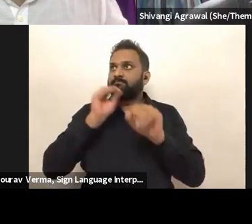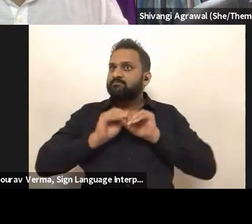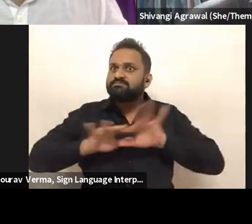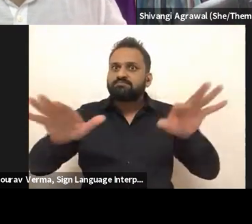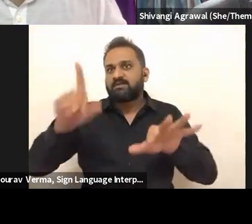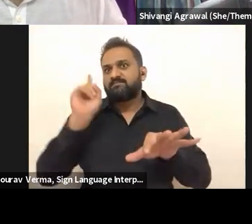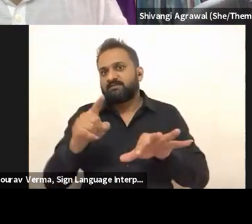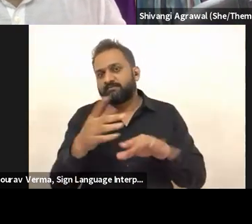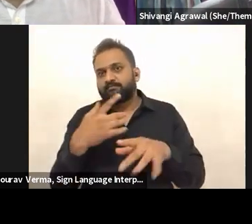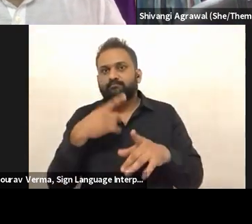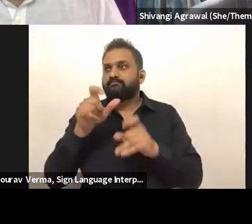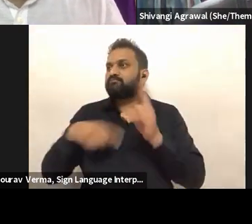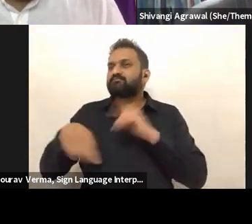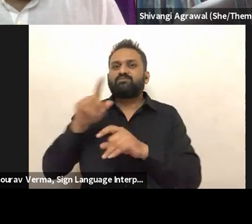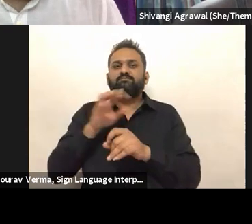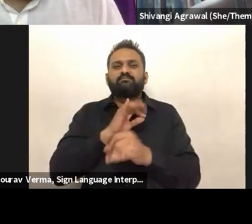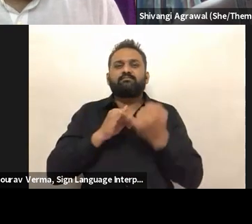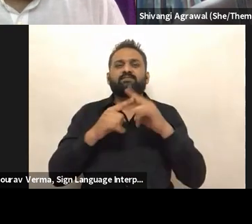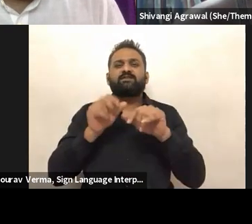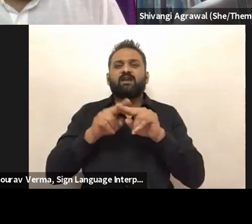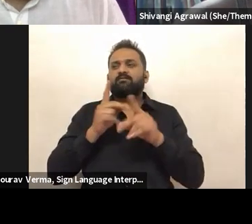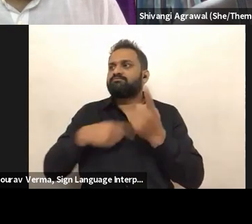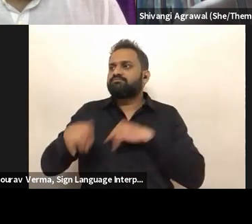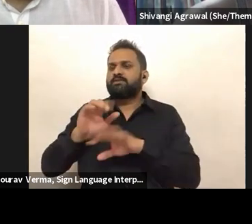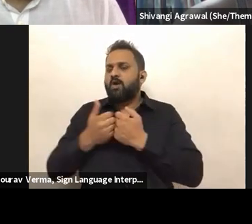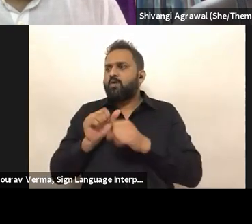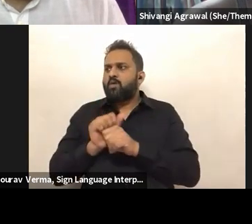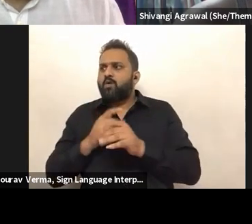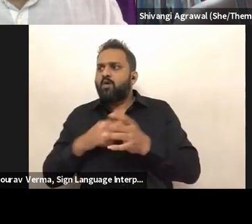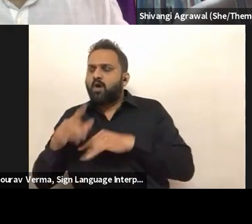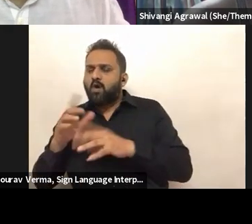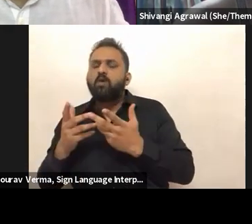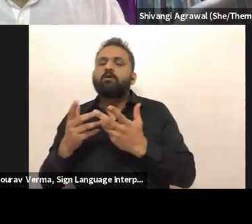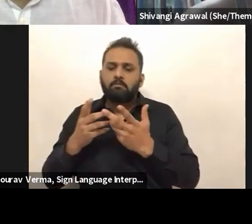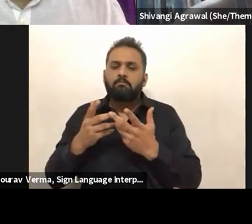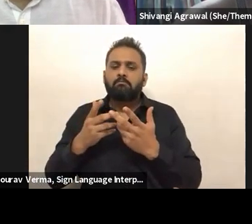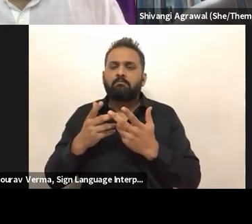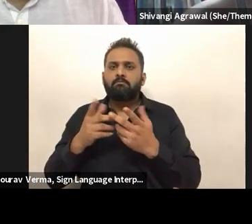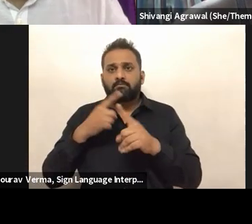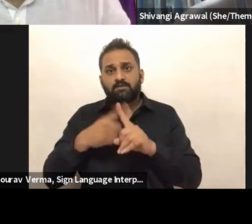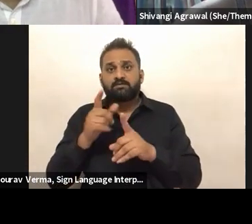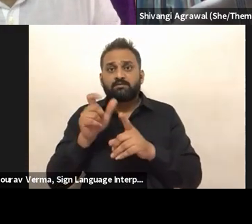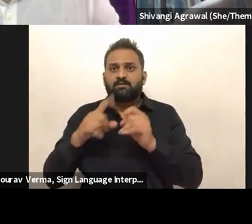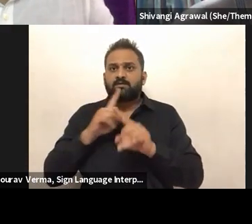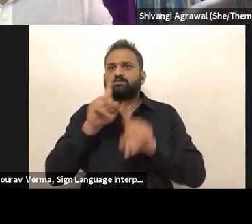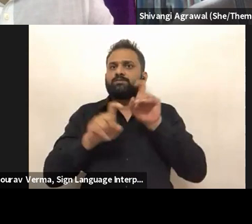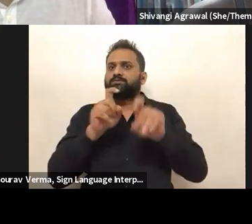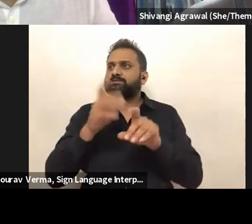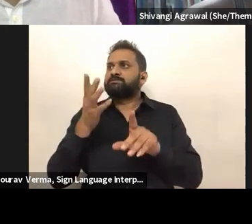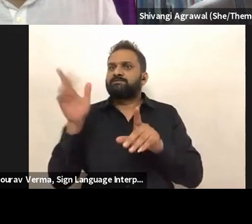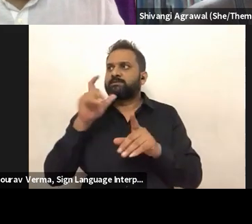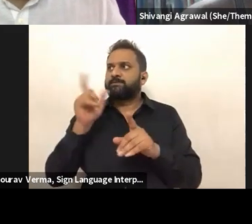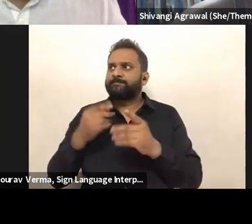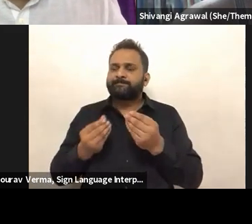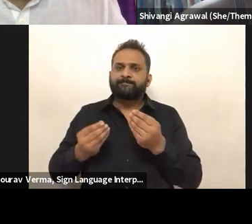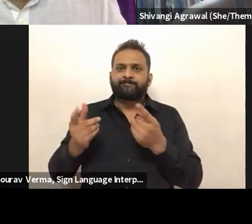fellow employees not to ask us how was your weekend, and and all of those questions, which makes employees cover because they are